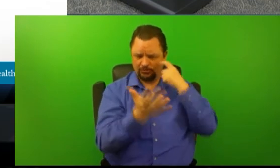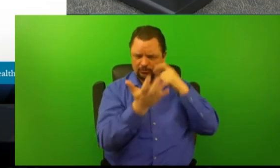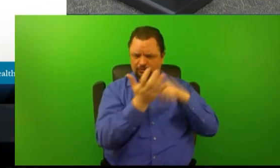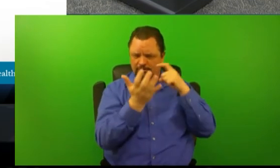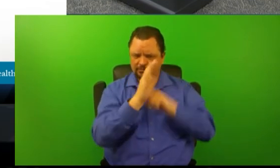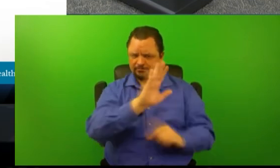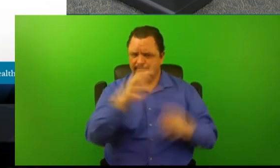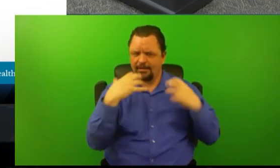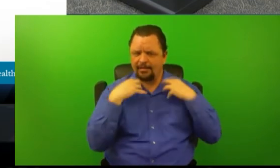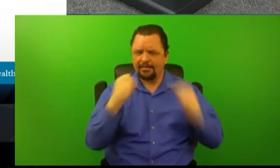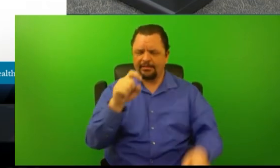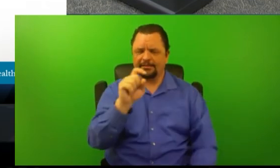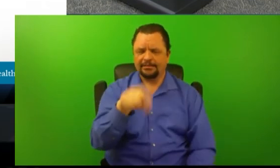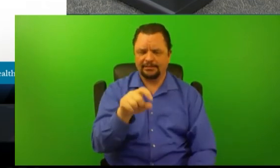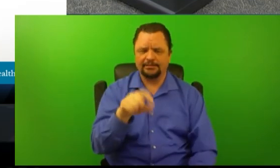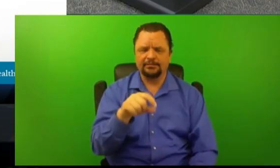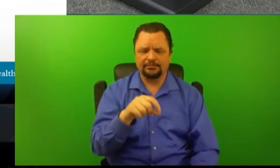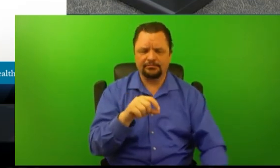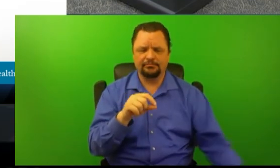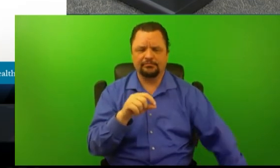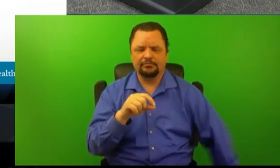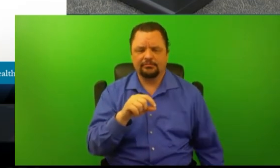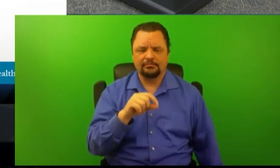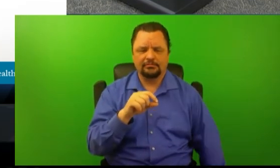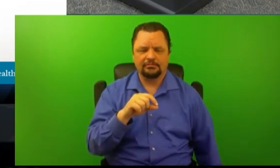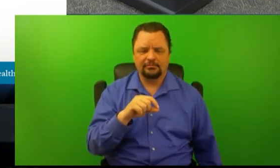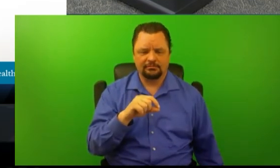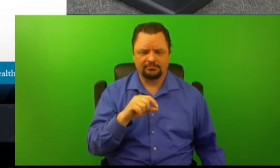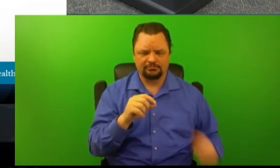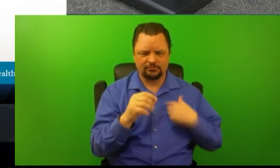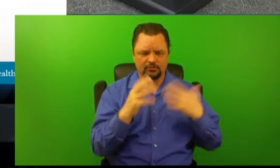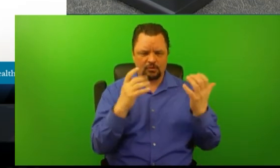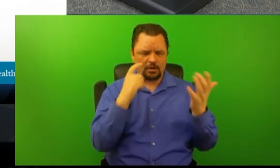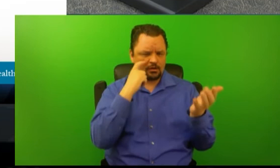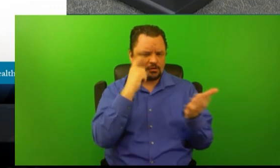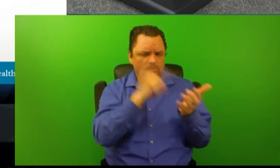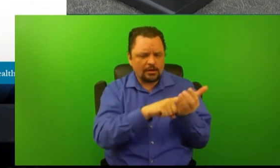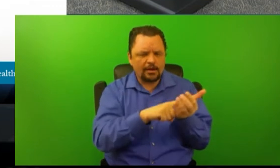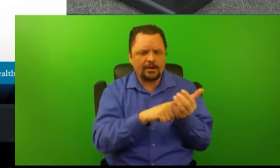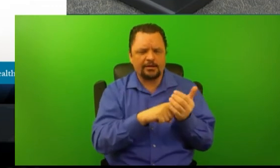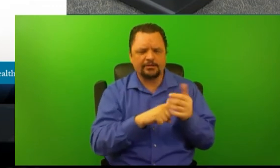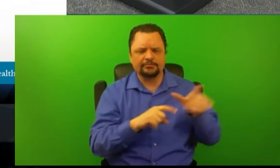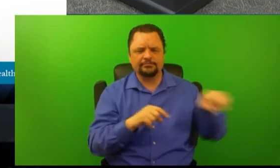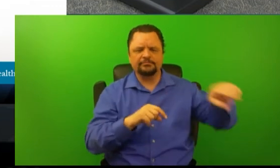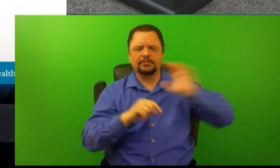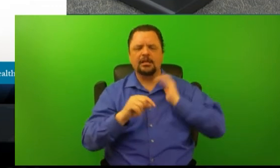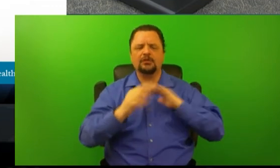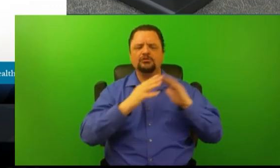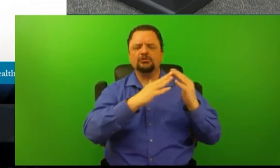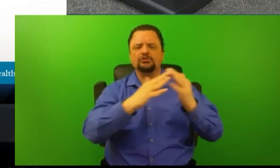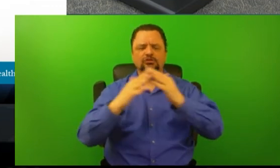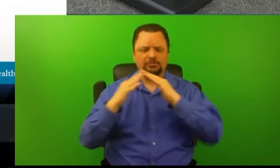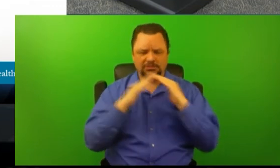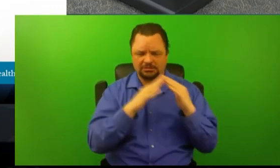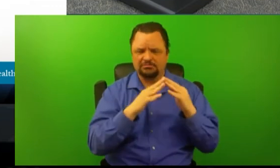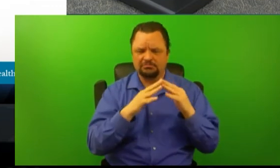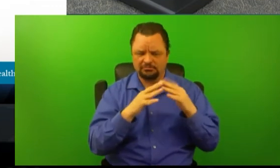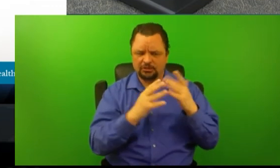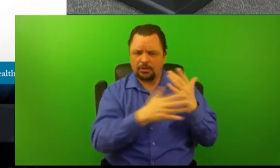issues in our community, but it's something that our partners can pick up and point to as well in terms of aligning the work that they